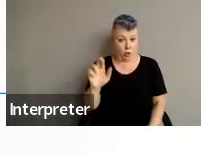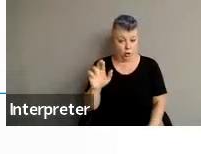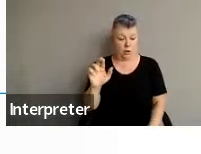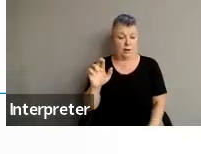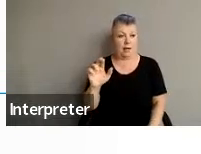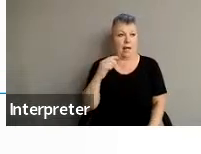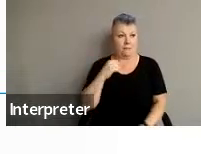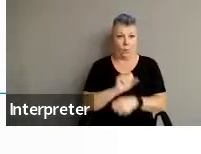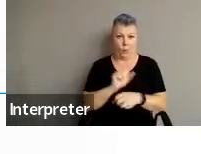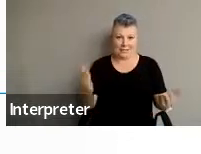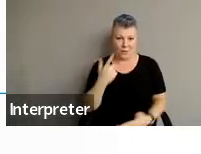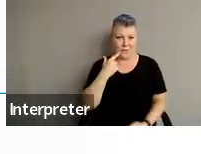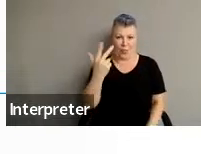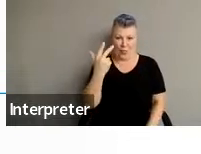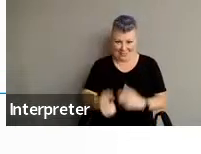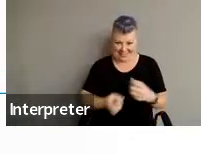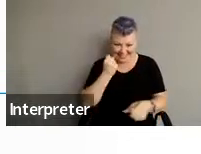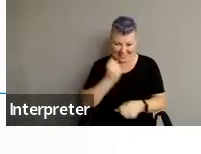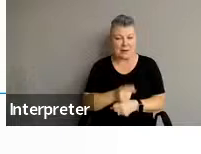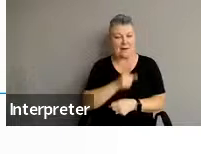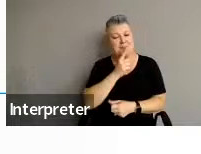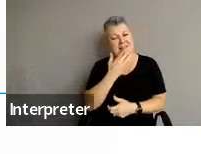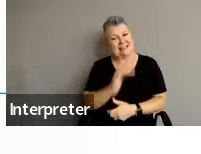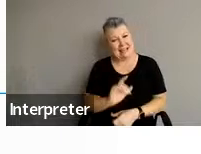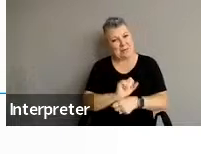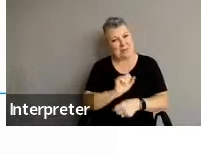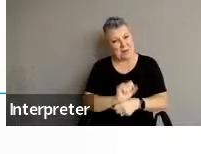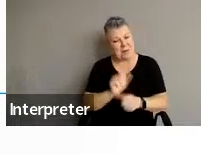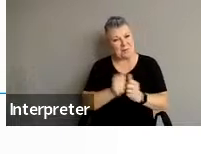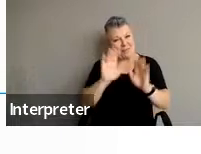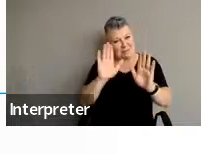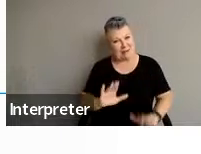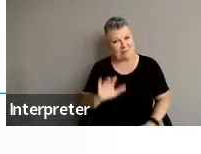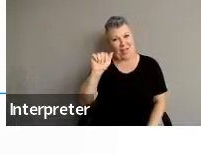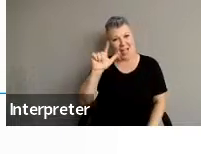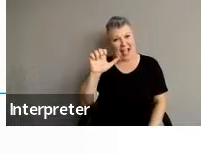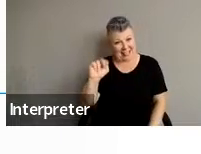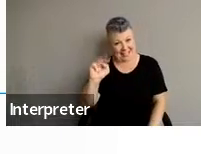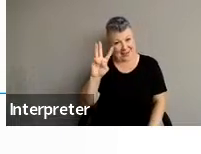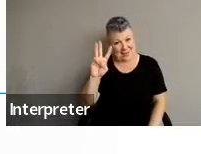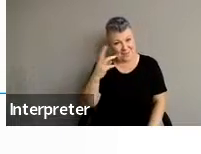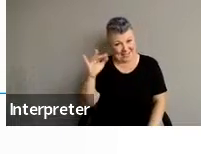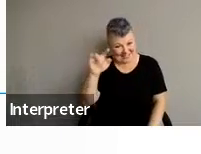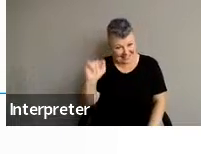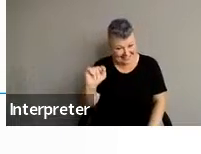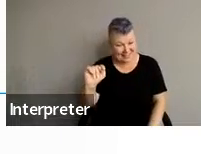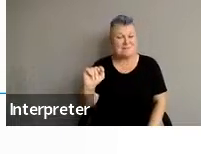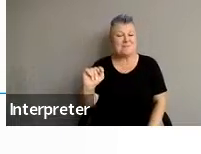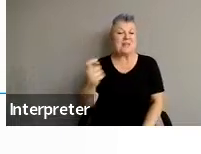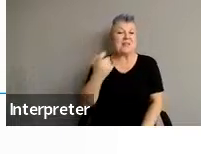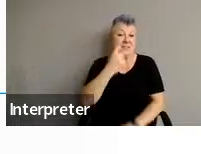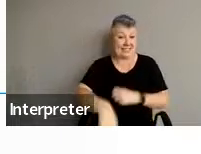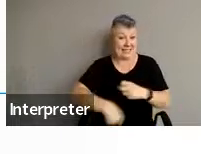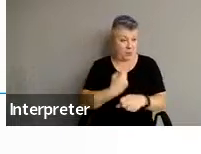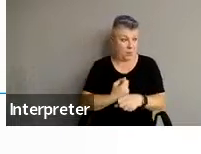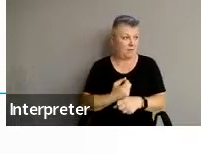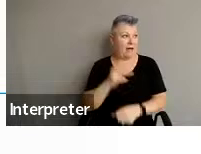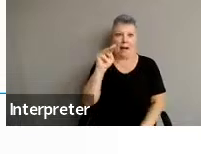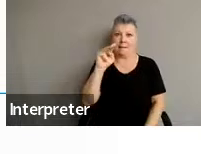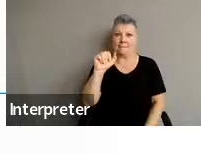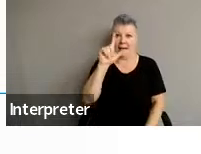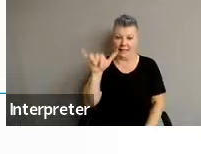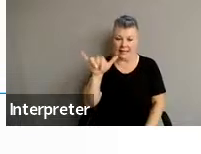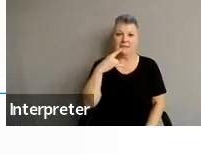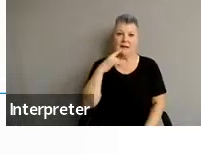fortunate enough the entire time to work with the wonderful Alan Wheat. This last year, we've been fortunate enough to have Molly kind of take us